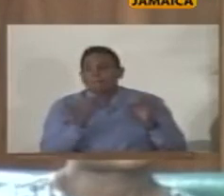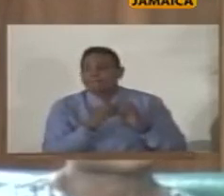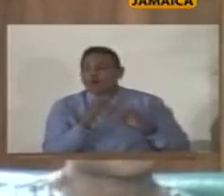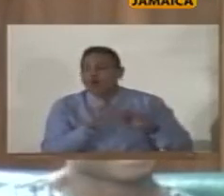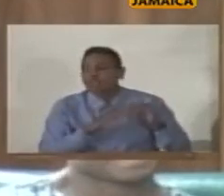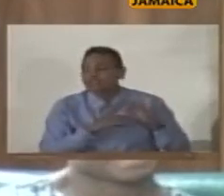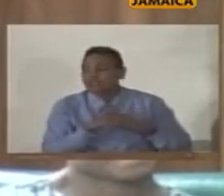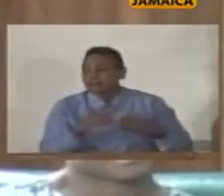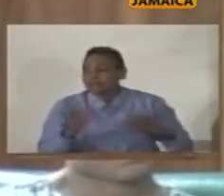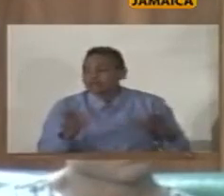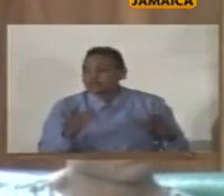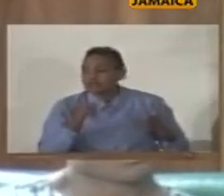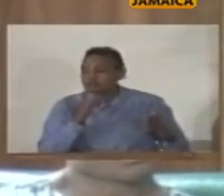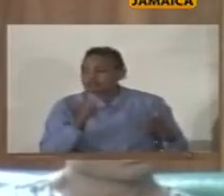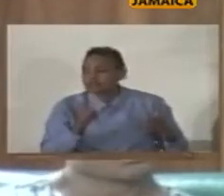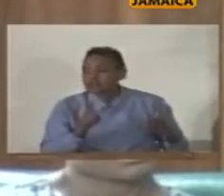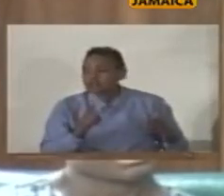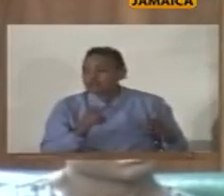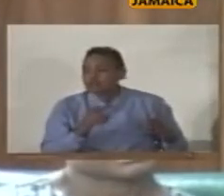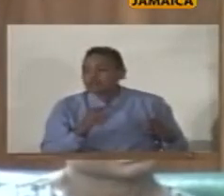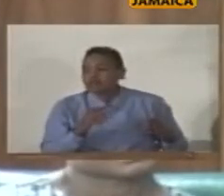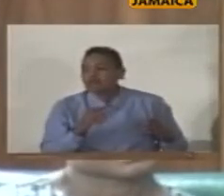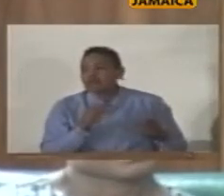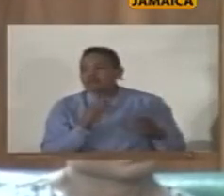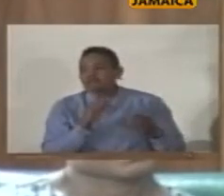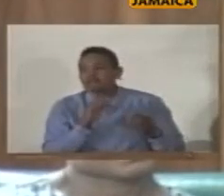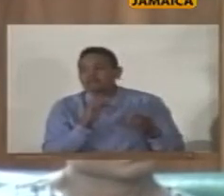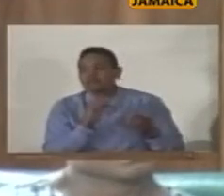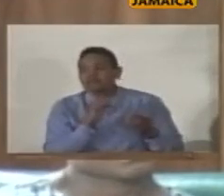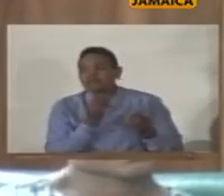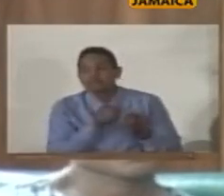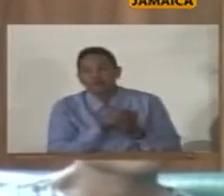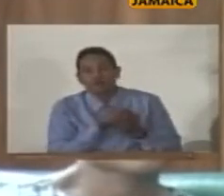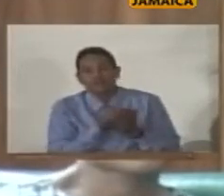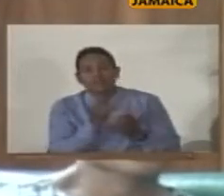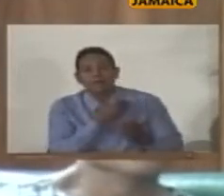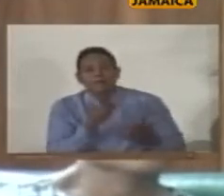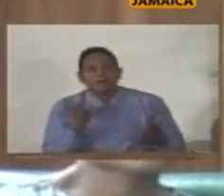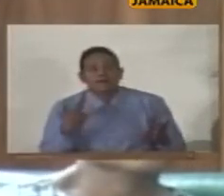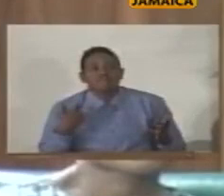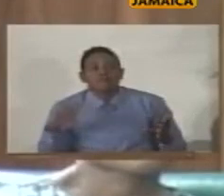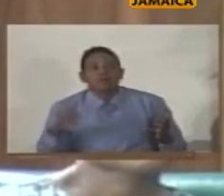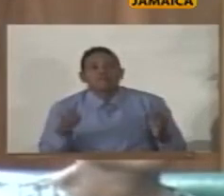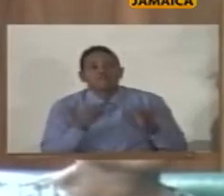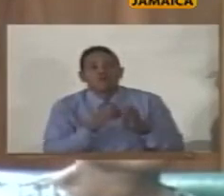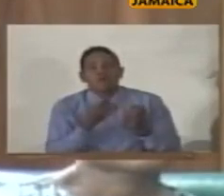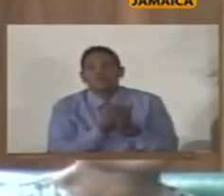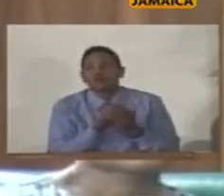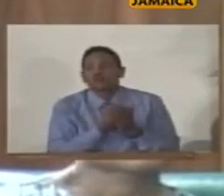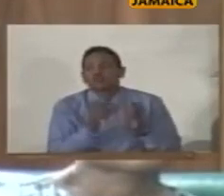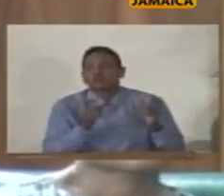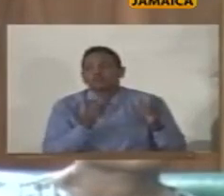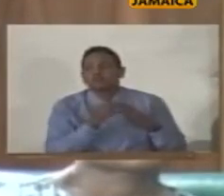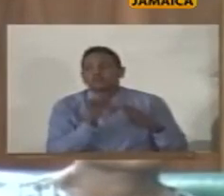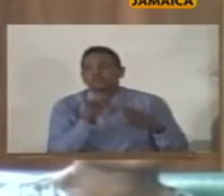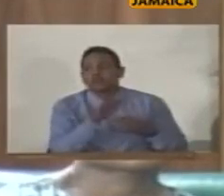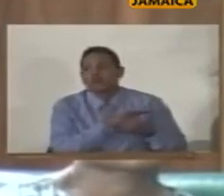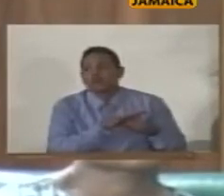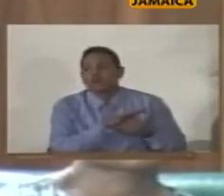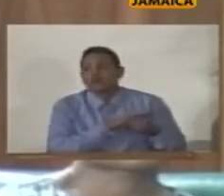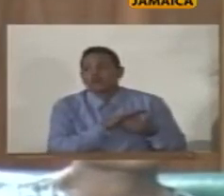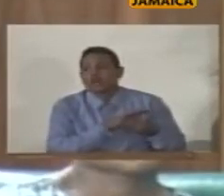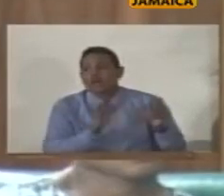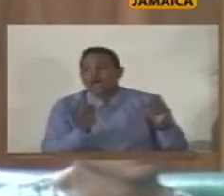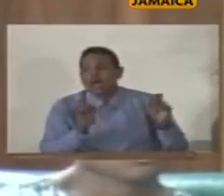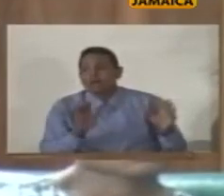comfortable, or a figure that members of parliament have more to deal with in their